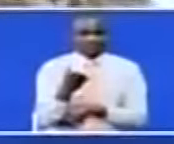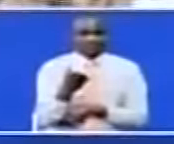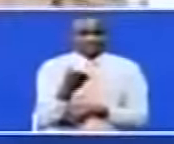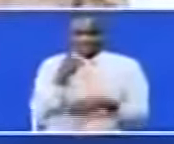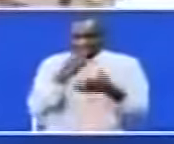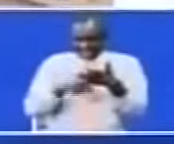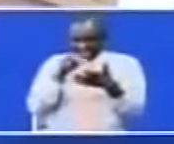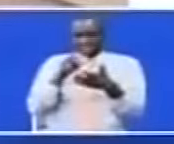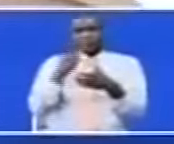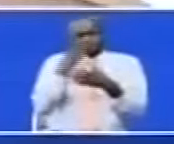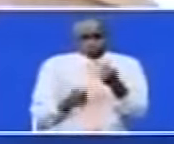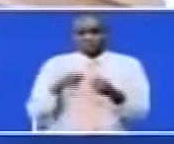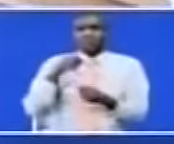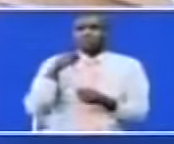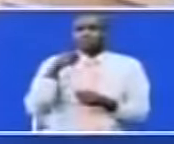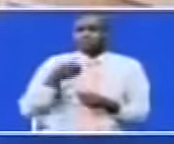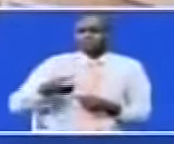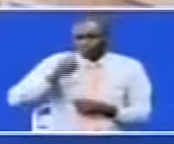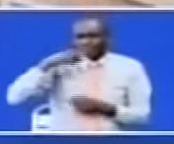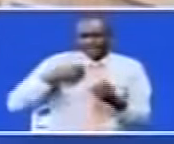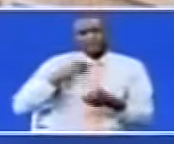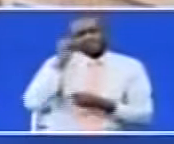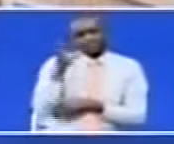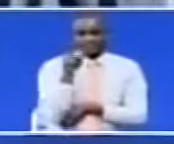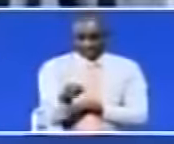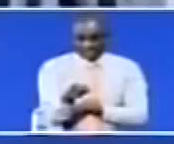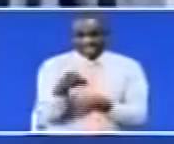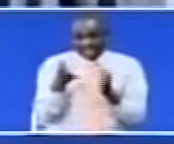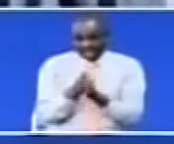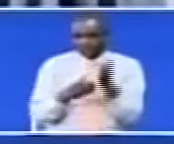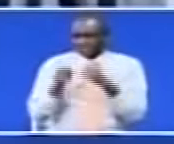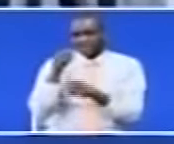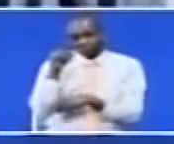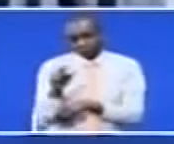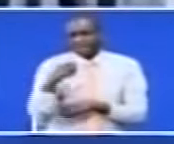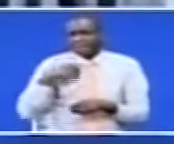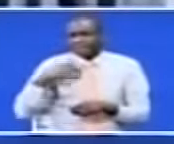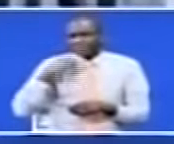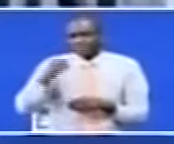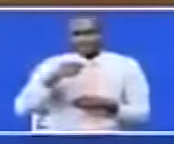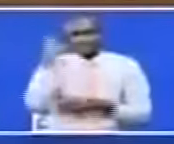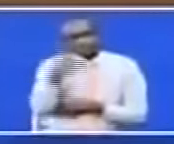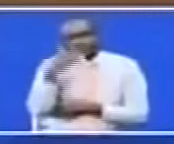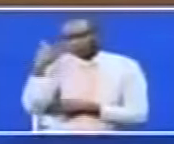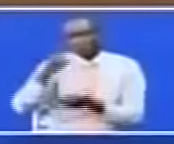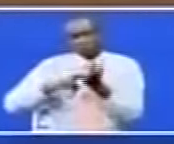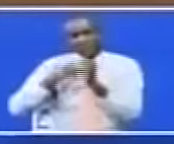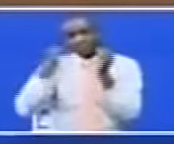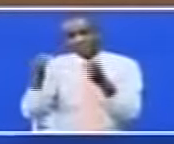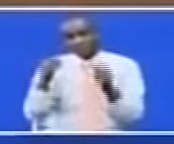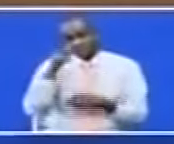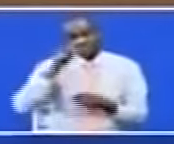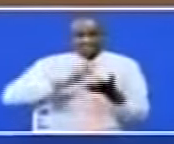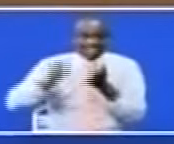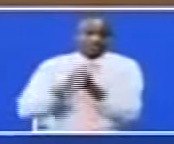The tax doubled the price of the beer and precipitated the reduction in sales volumes, forcing ABL to suspend most contracts it had